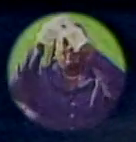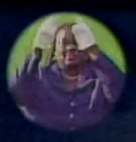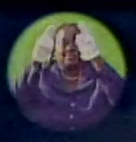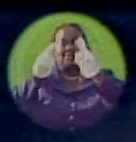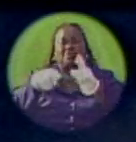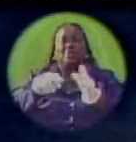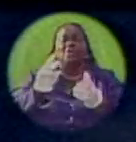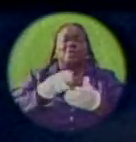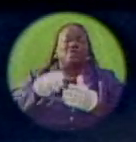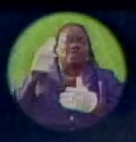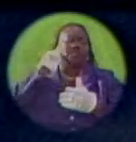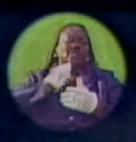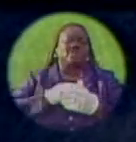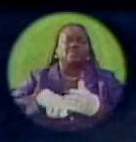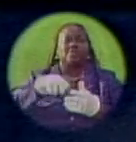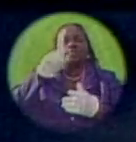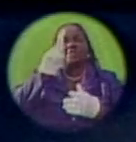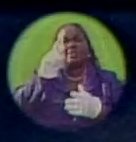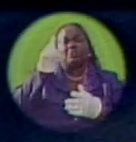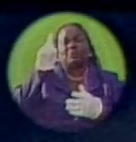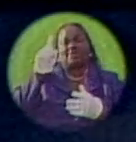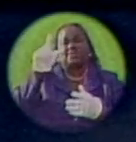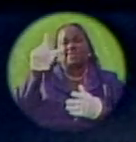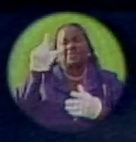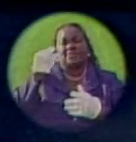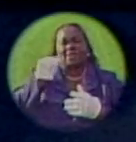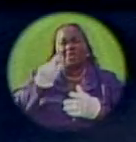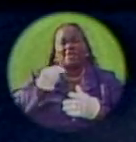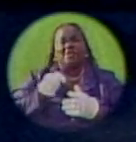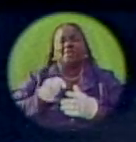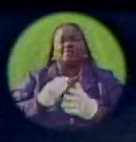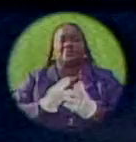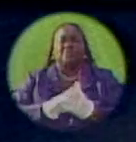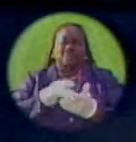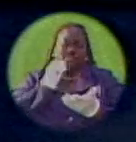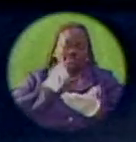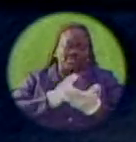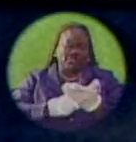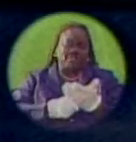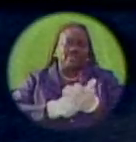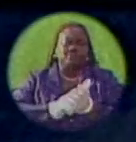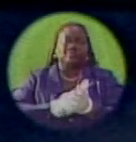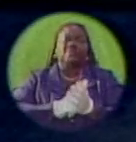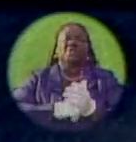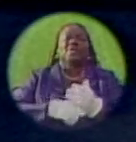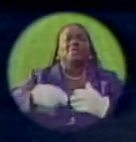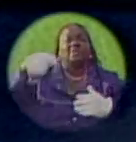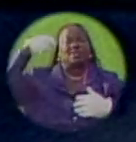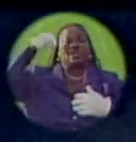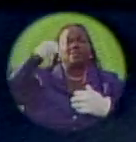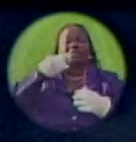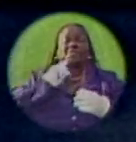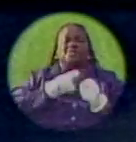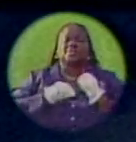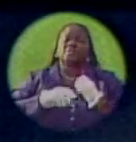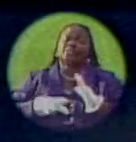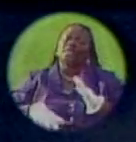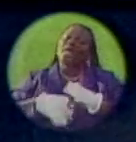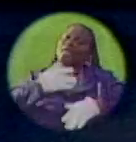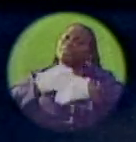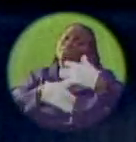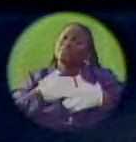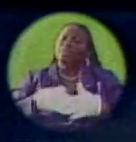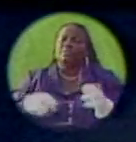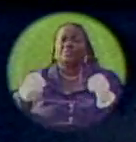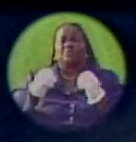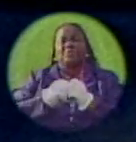Her Excellency Governor General Dame Louise Lake Tack. During the cordial discussions, His Excellency expressed his delight in being able to